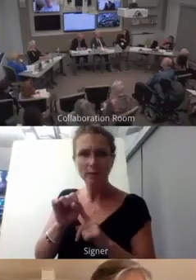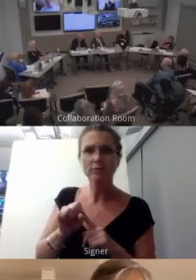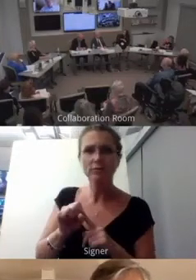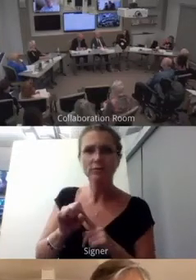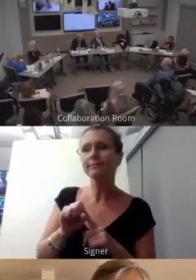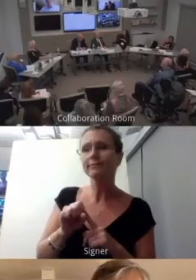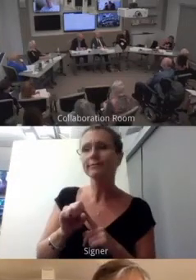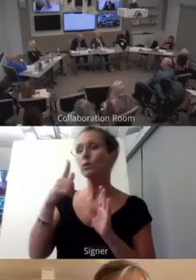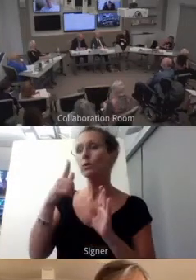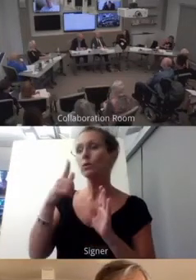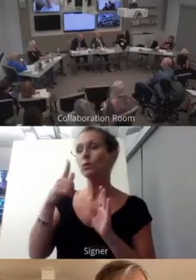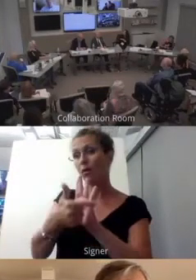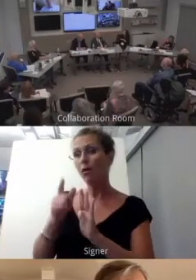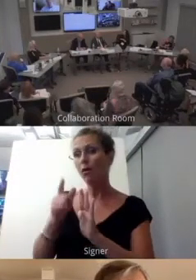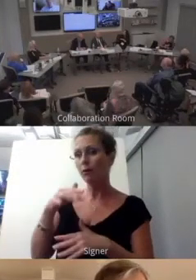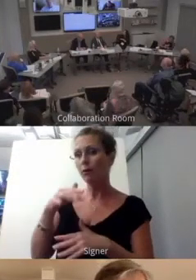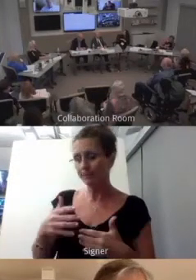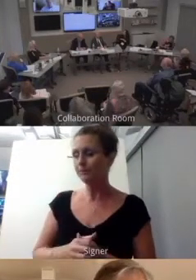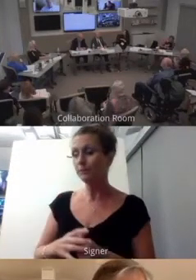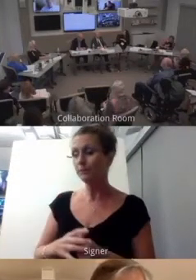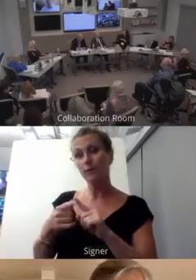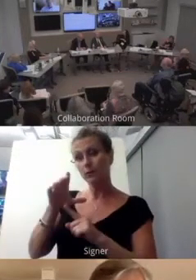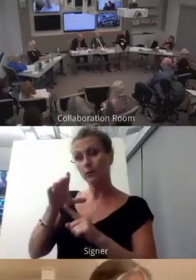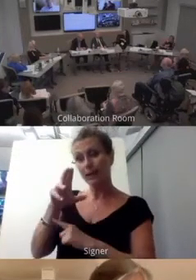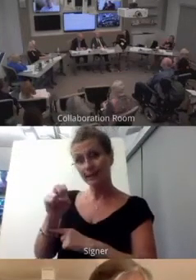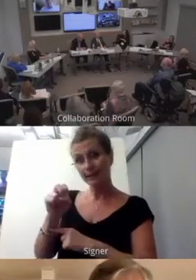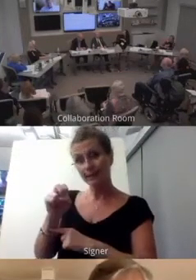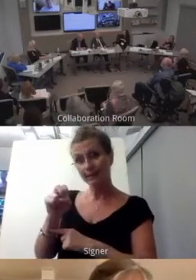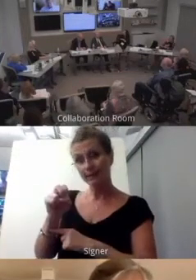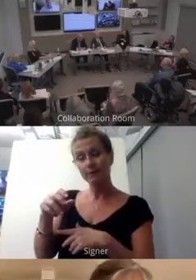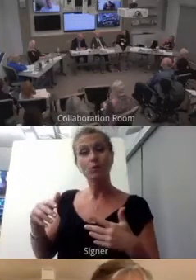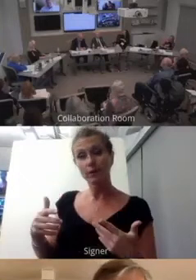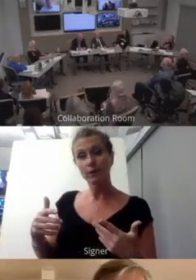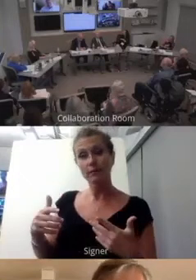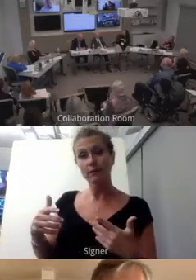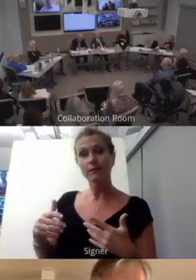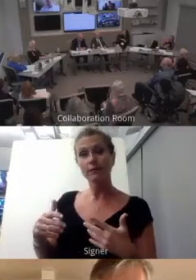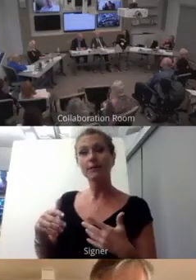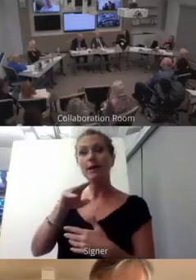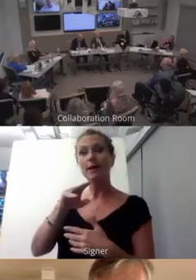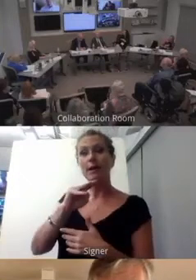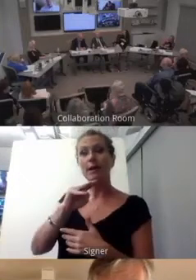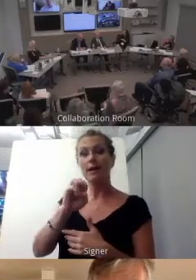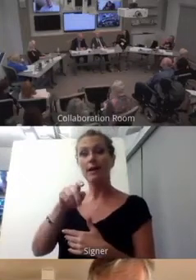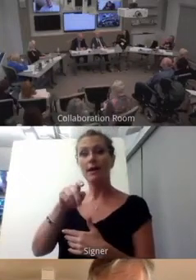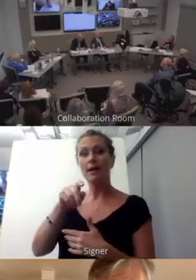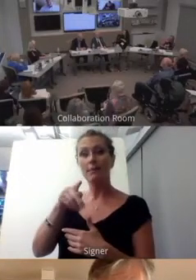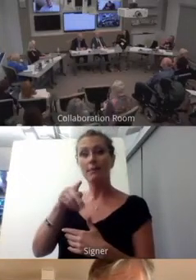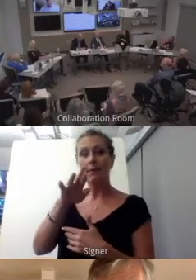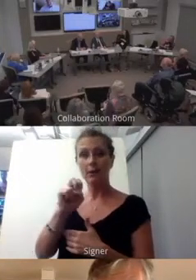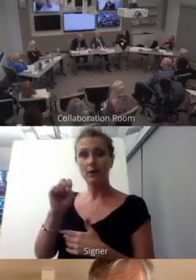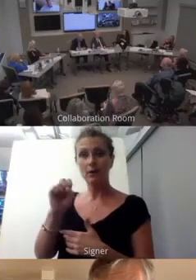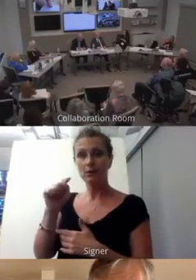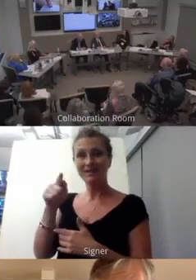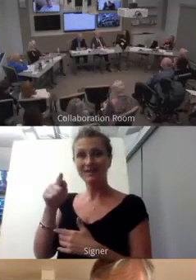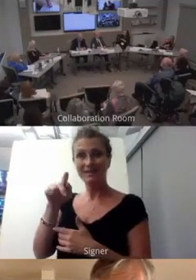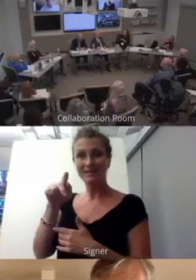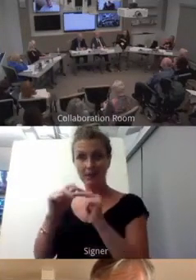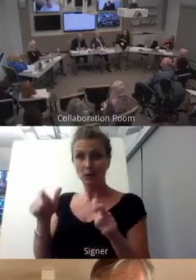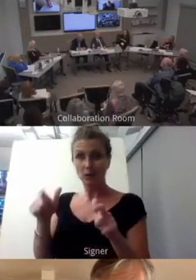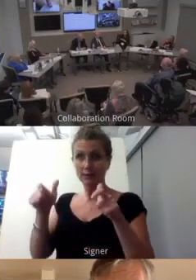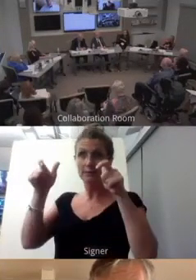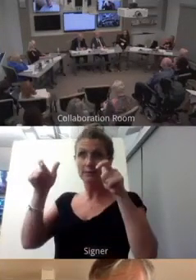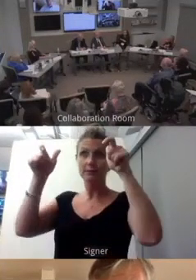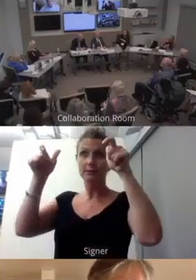cases was making the Empire State Building accessible. The Empire State Building's a key, it's a